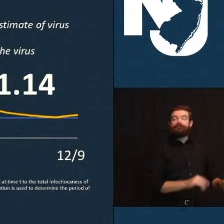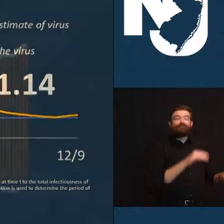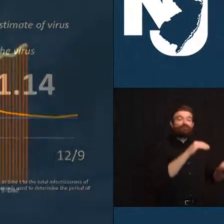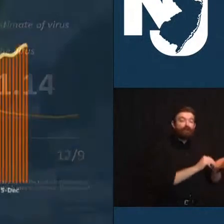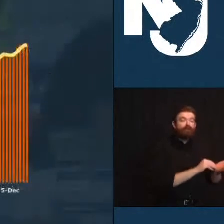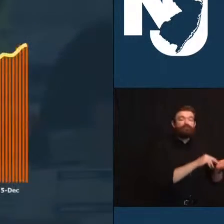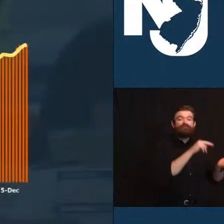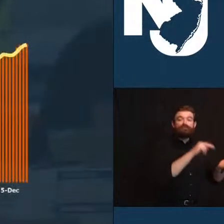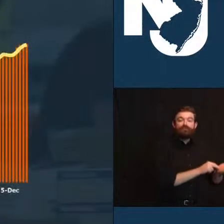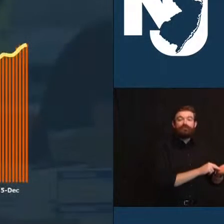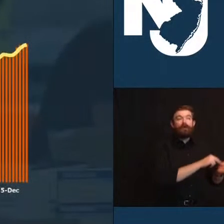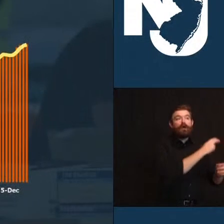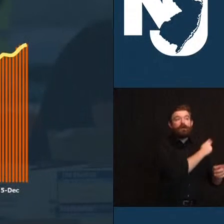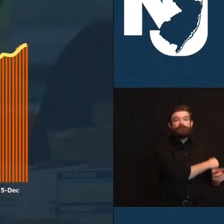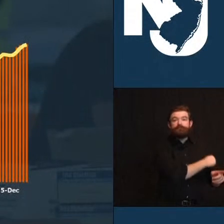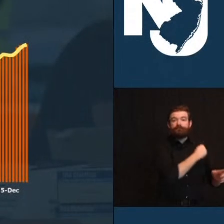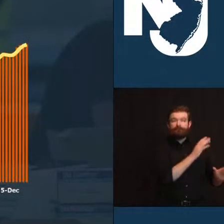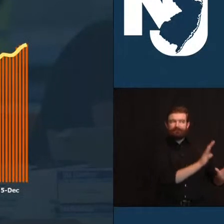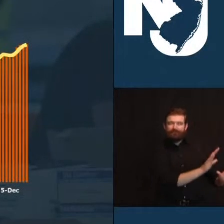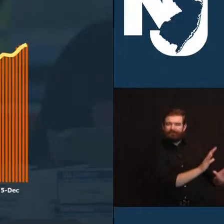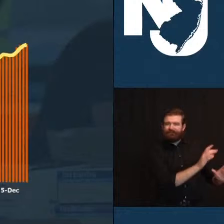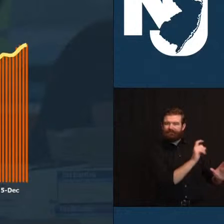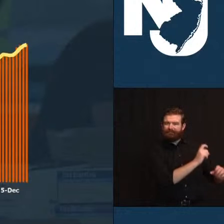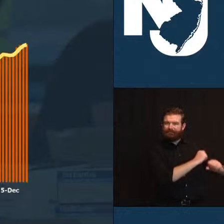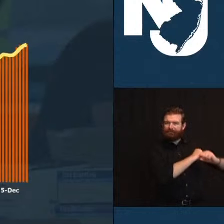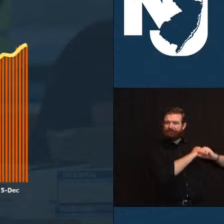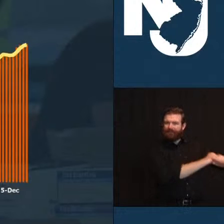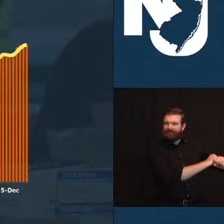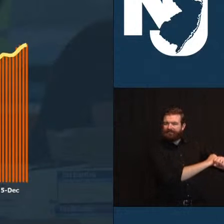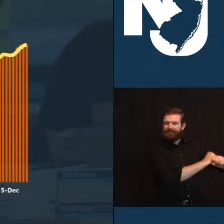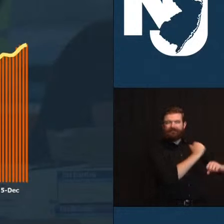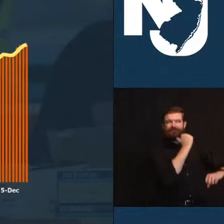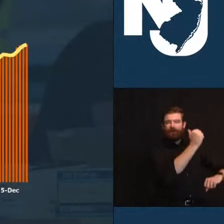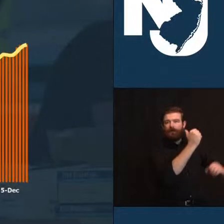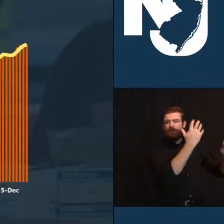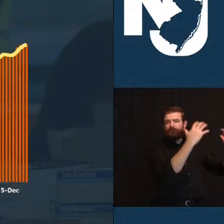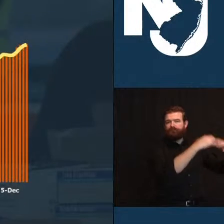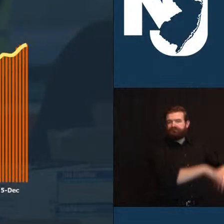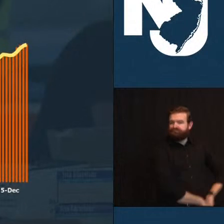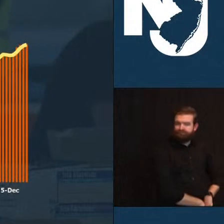statewide yesterday, those healthcare workers in our hospitals were treating